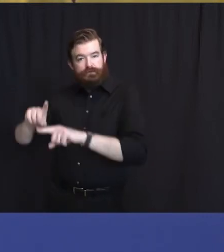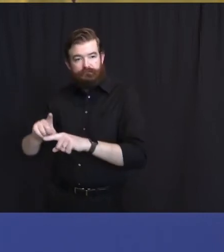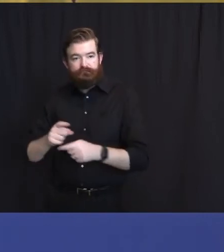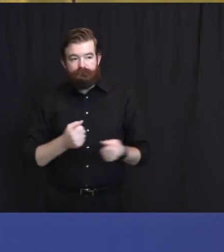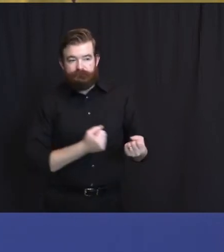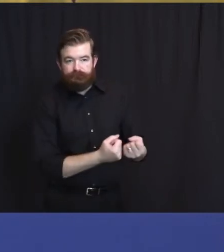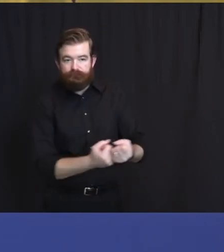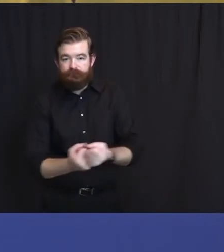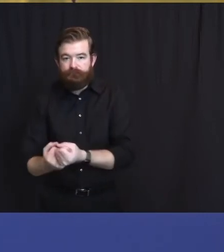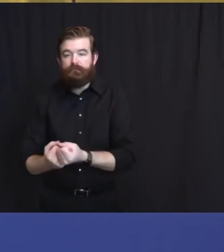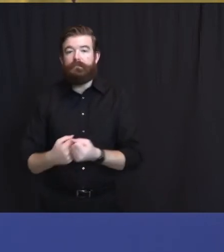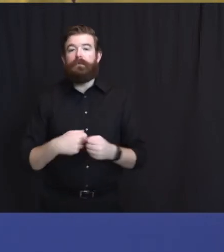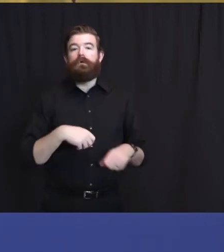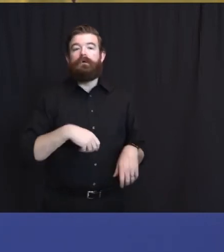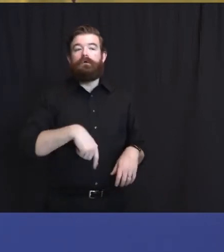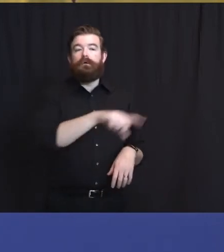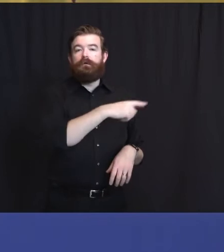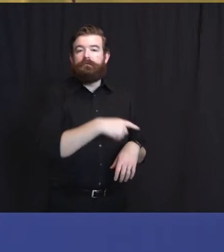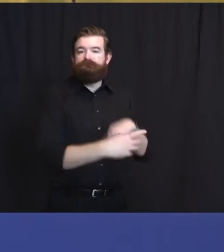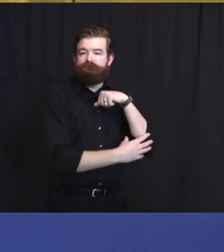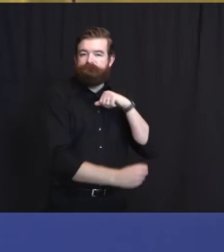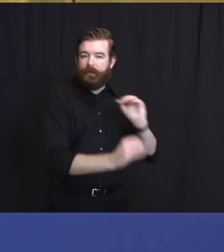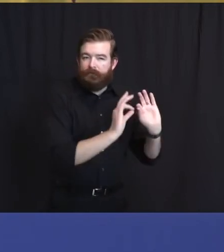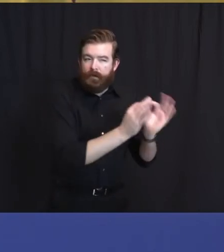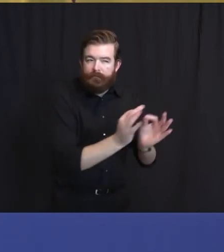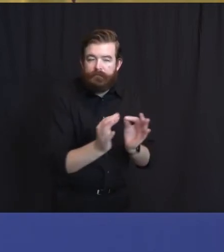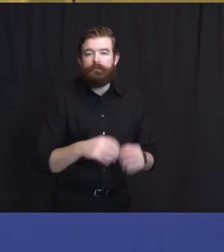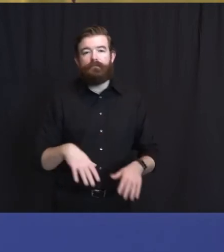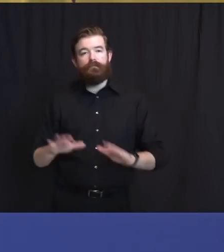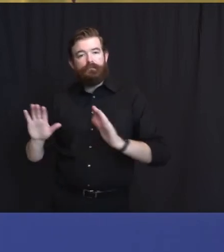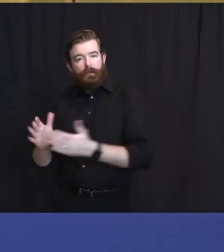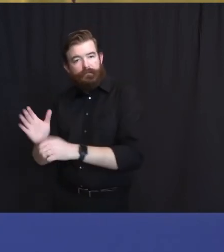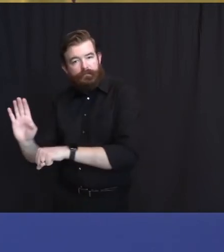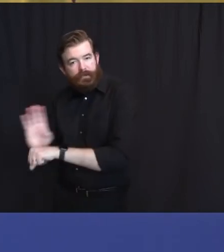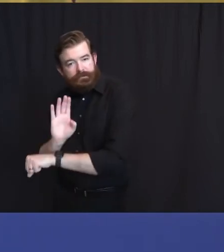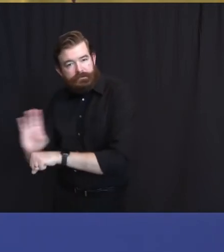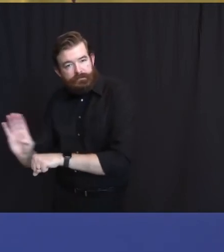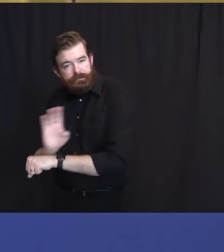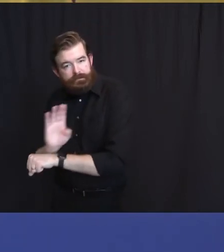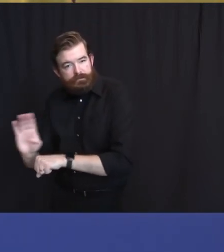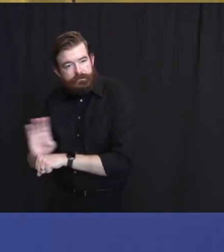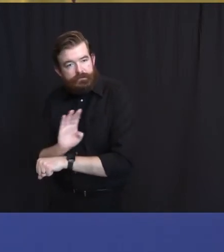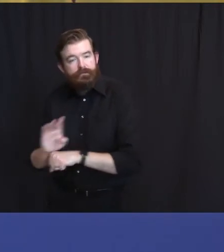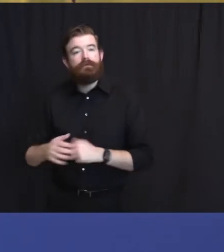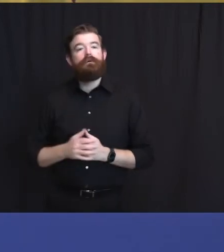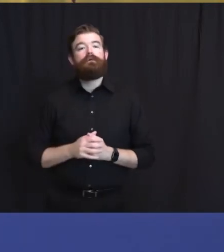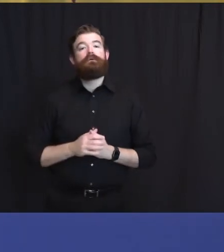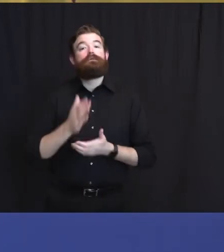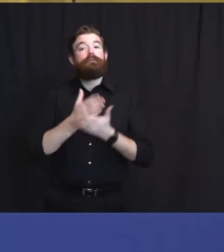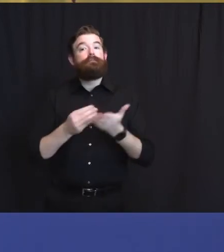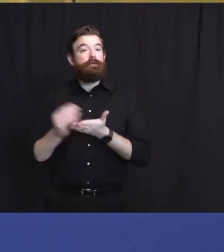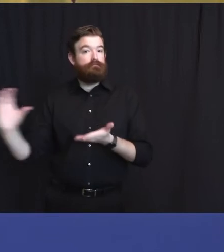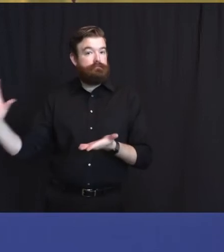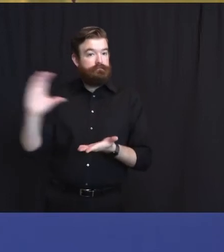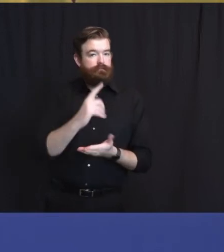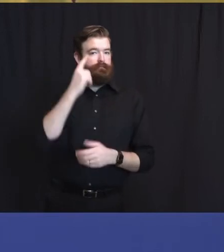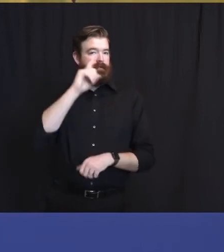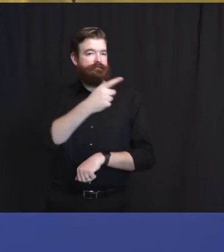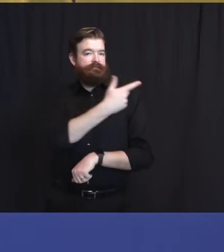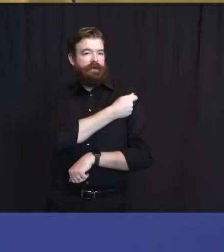for the investment of CARES Act funds into our communities, and provide some funding for our vaccination efforts and our